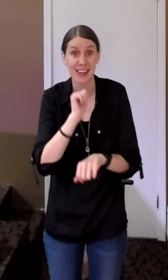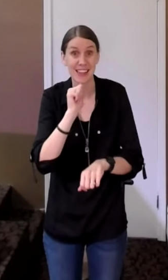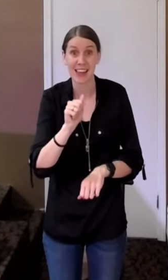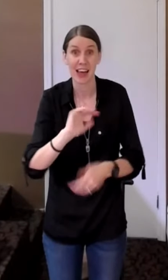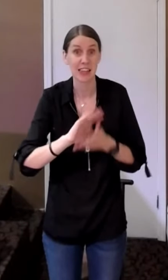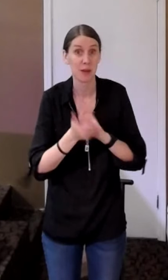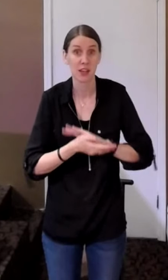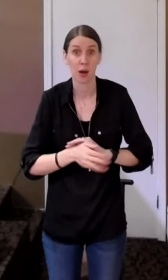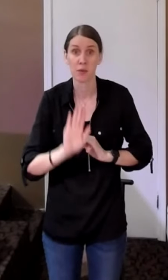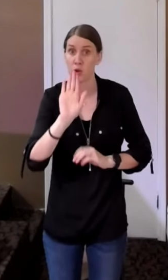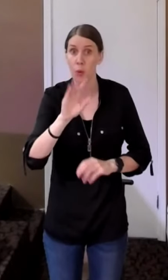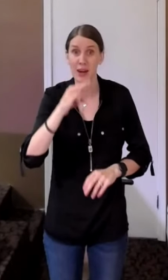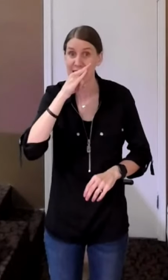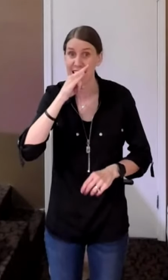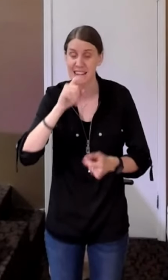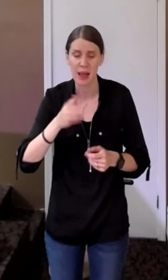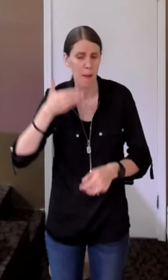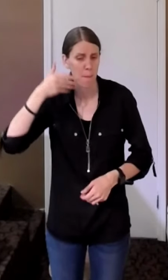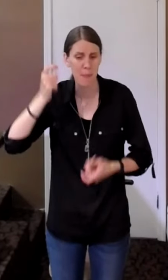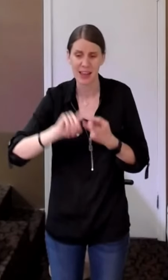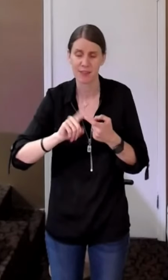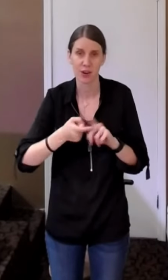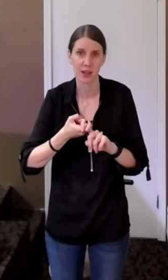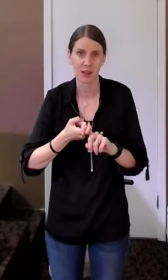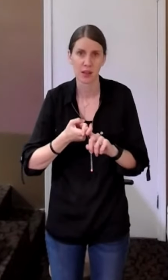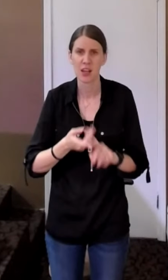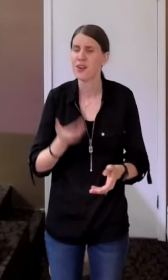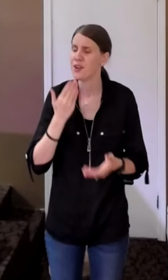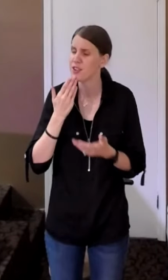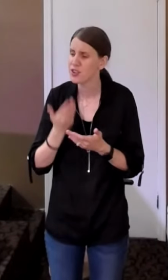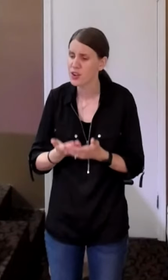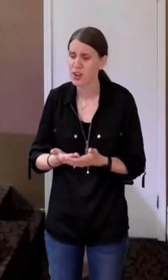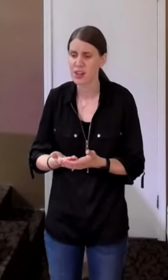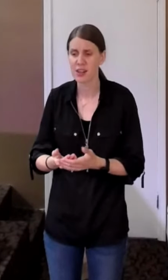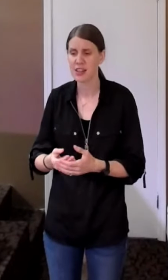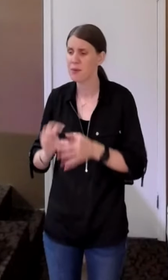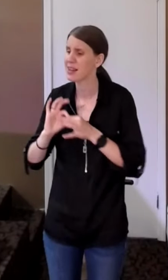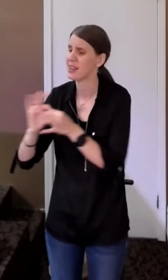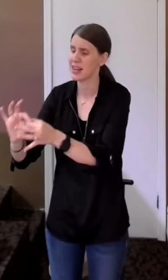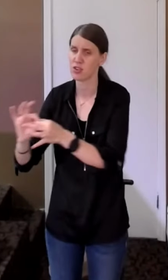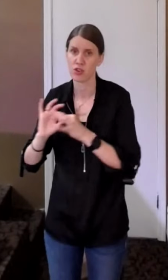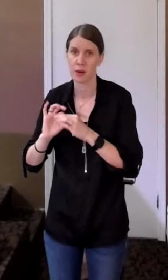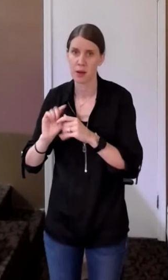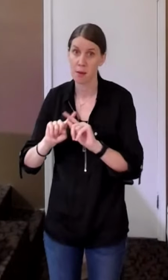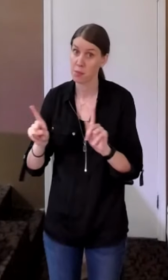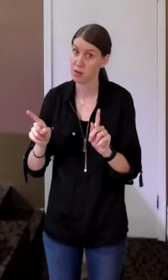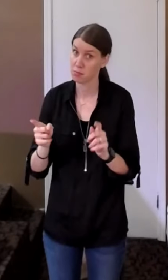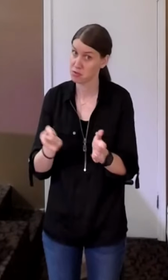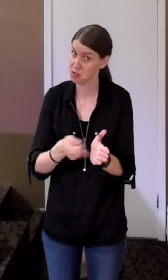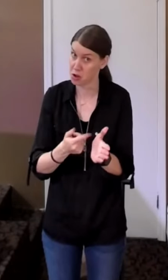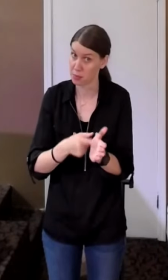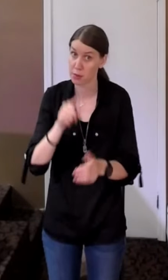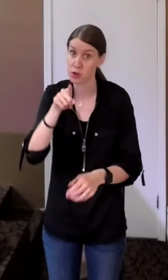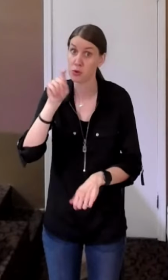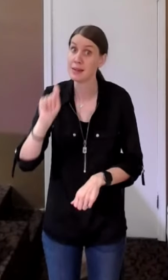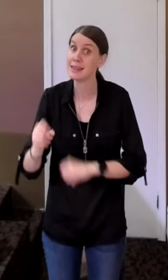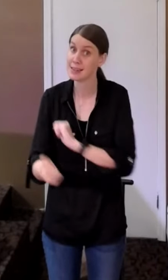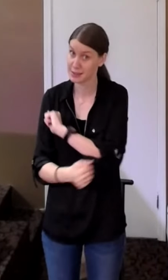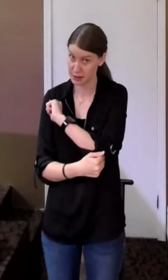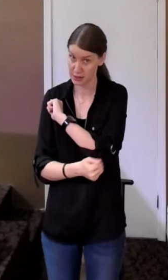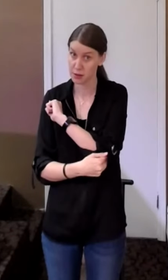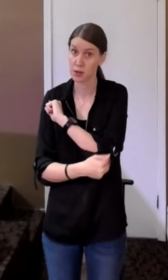best friend. It's great when we can have that relationship, but there are times where you have to be the disciplinarian,